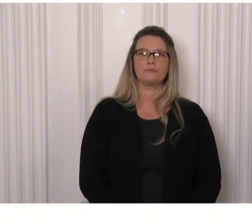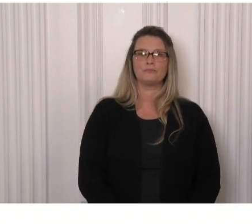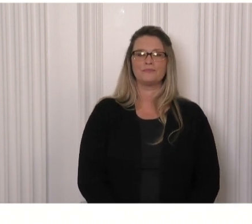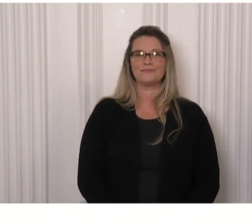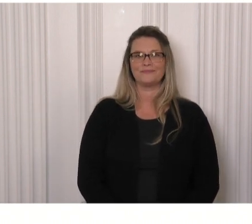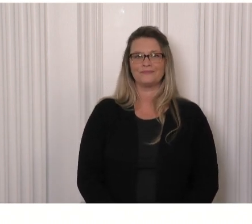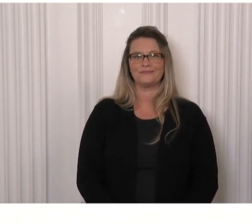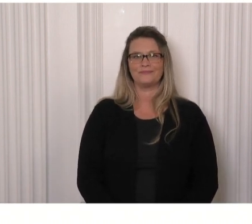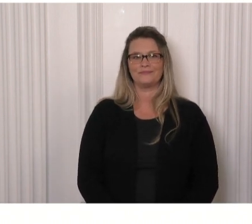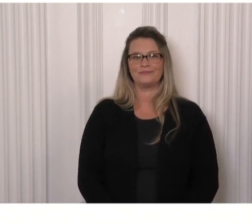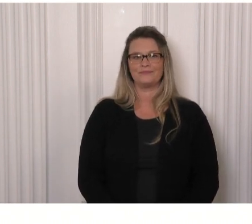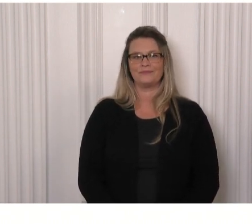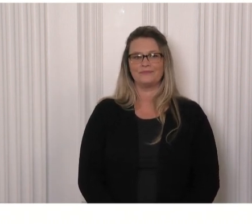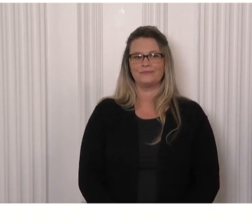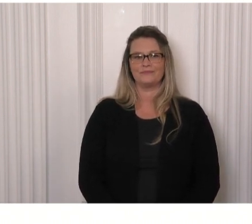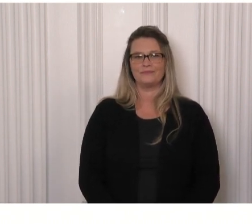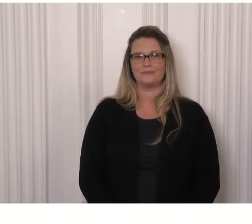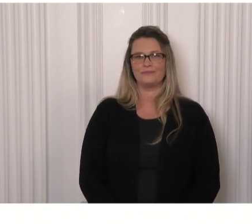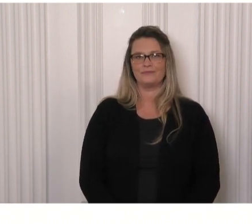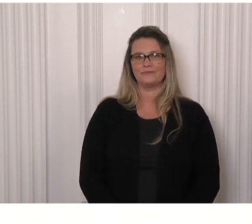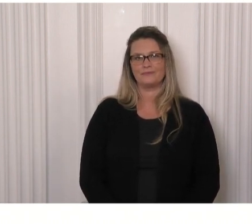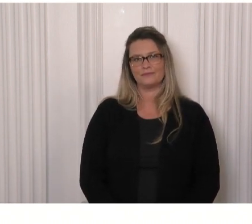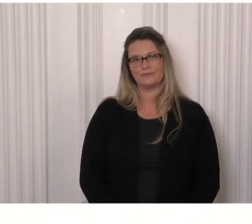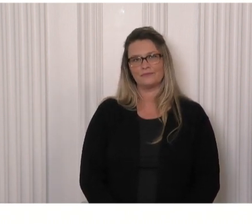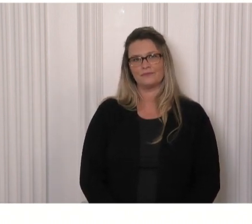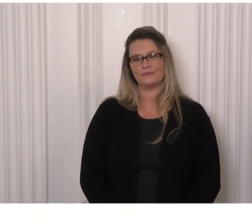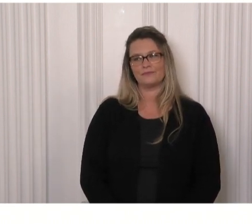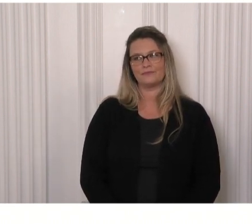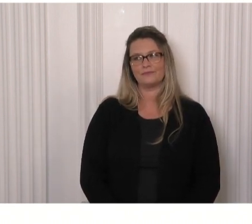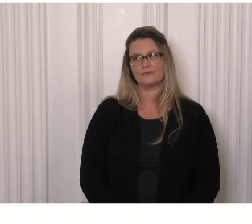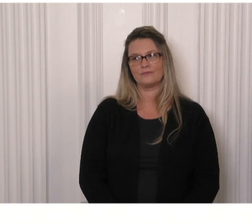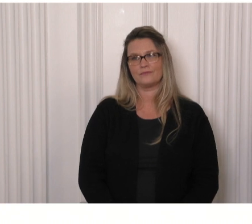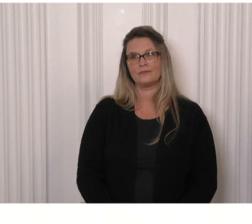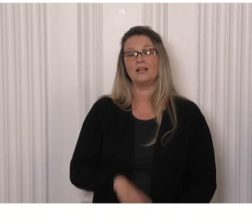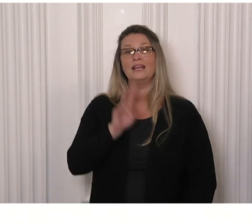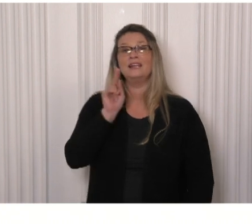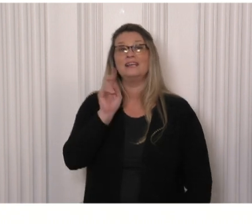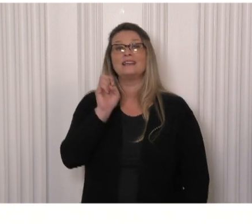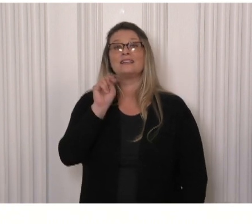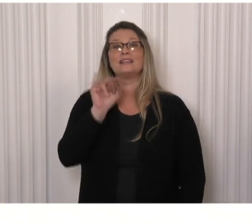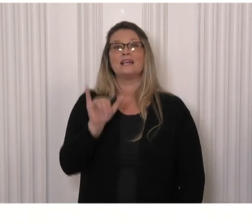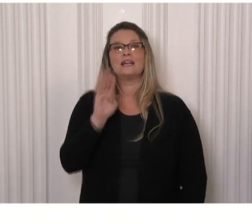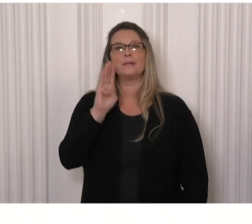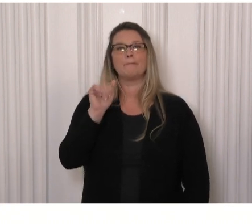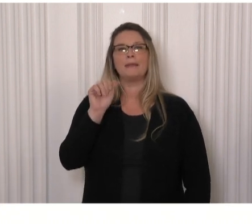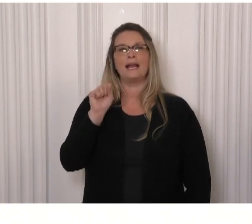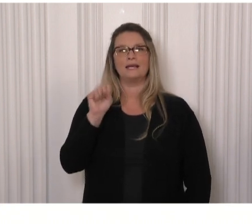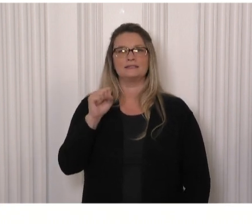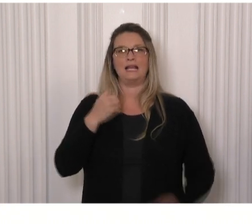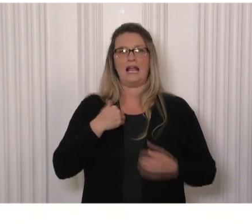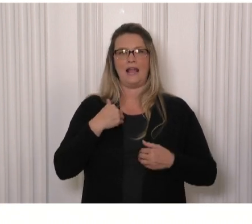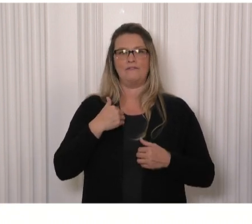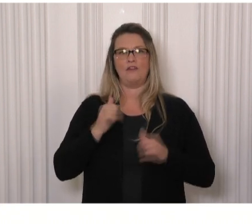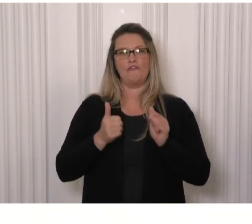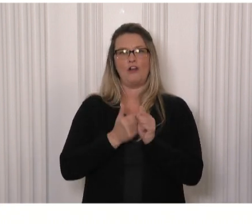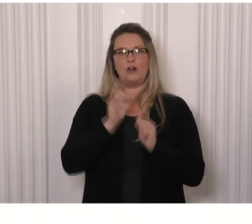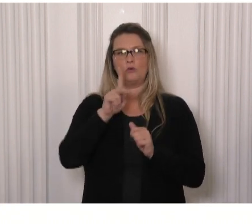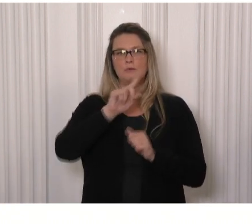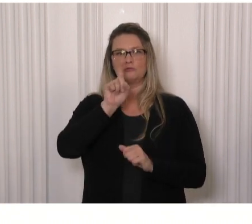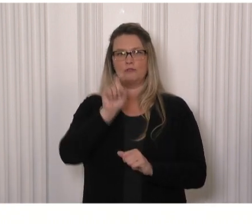Okay, thank you, David. Up next, we have a follow-up question from Kenny Bass with WCHS. Kenny, go ahead.